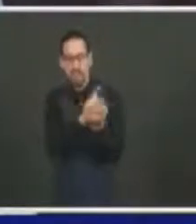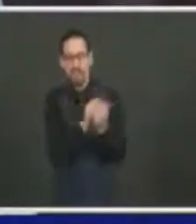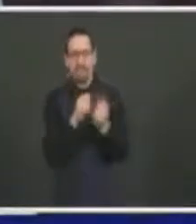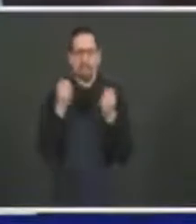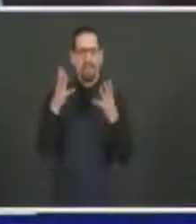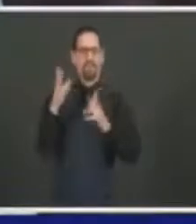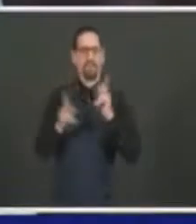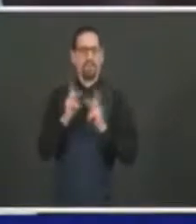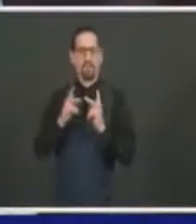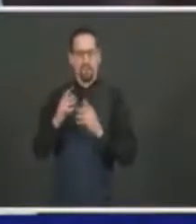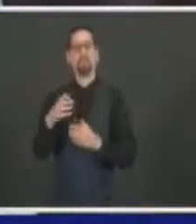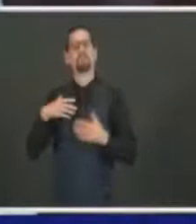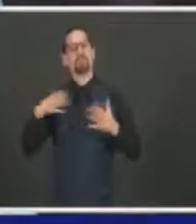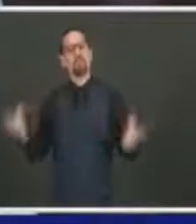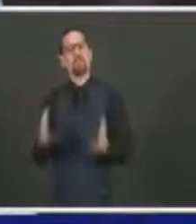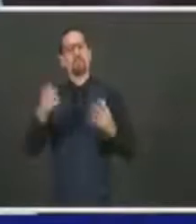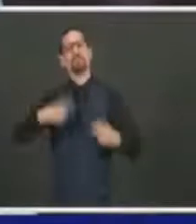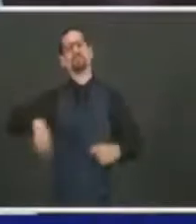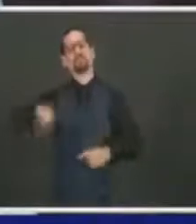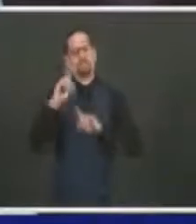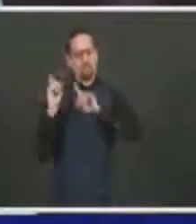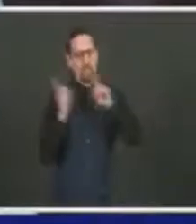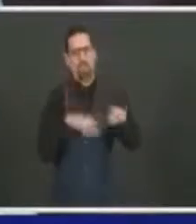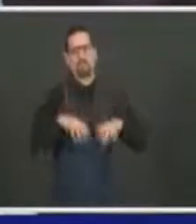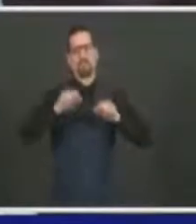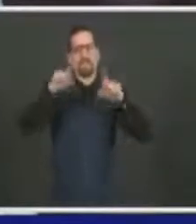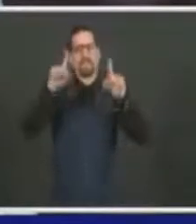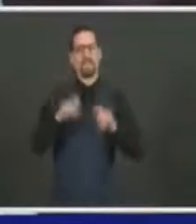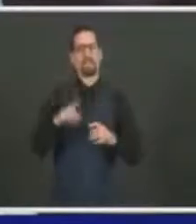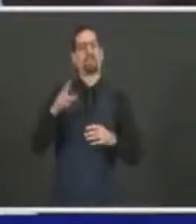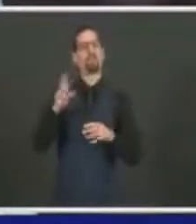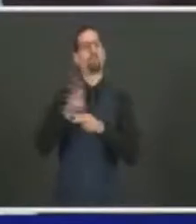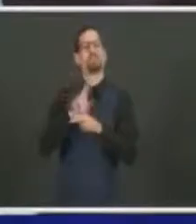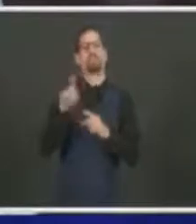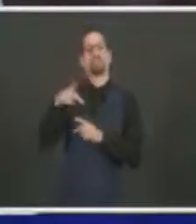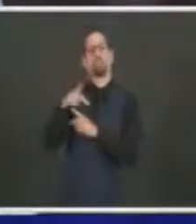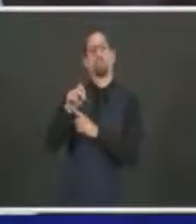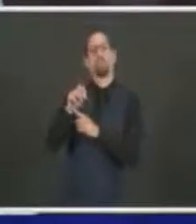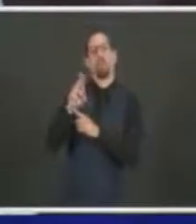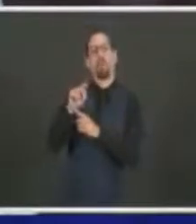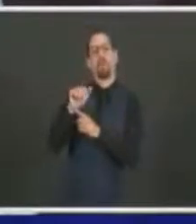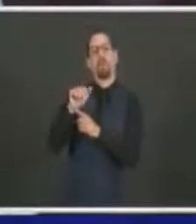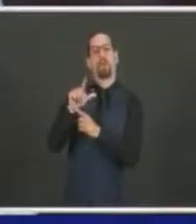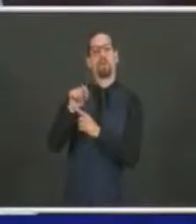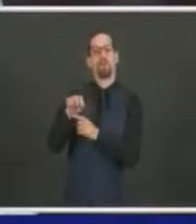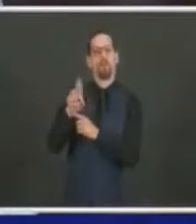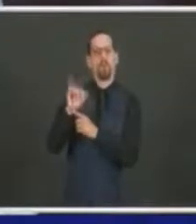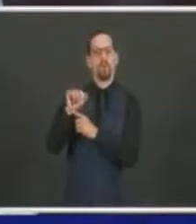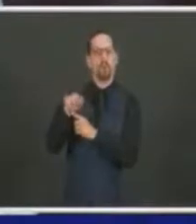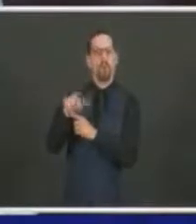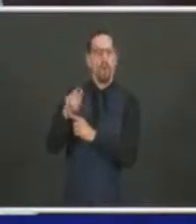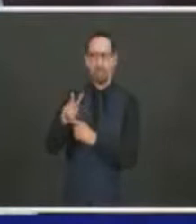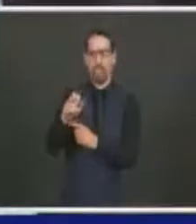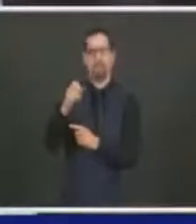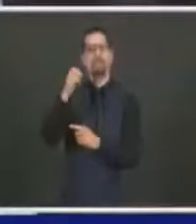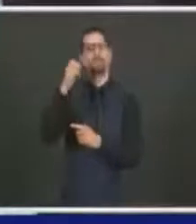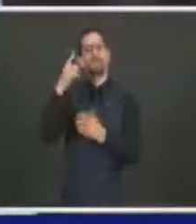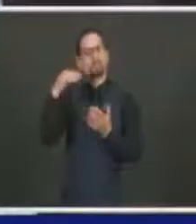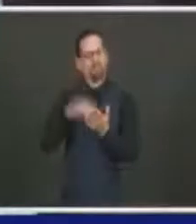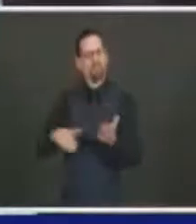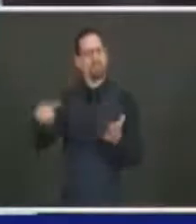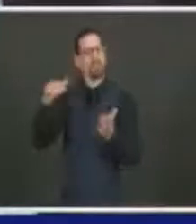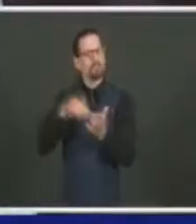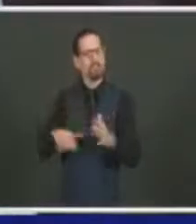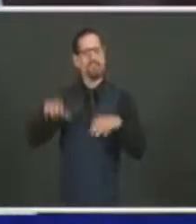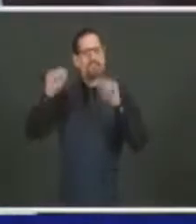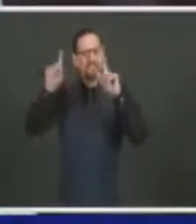portal.ri.gov and get tested, and it can be done more than once. We welcome cyclical testing once a week, once every 2 weeks if you've already done it and want